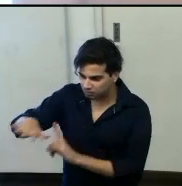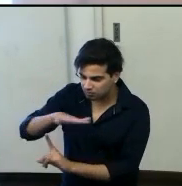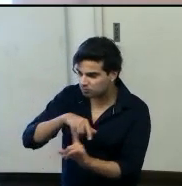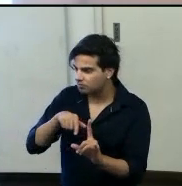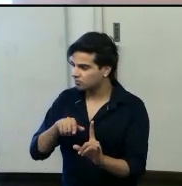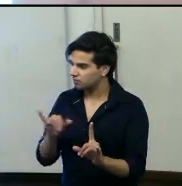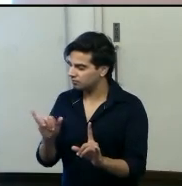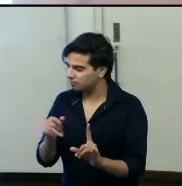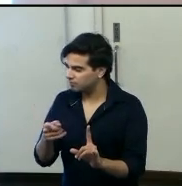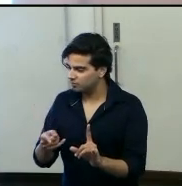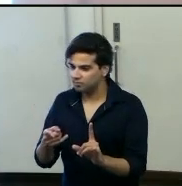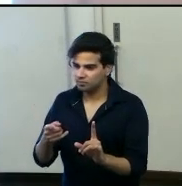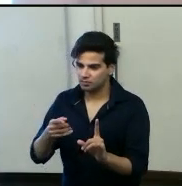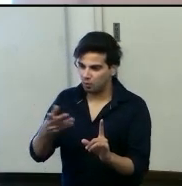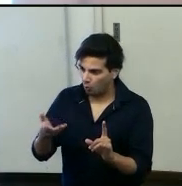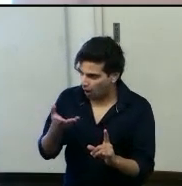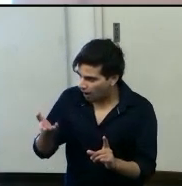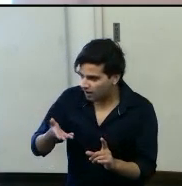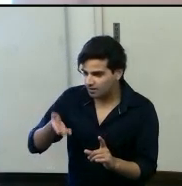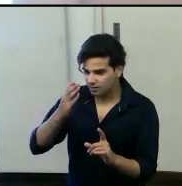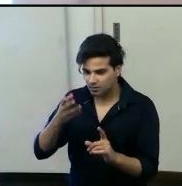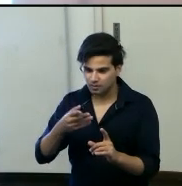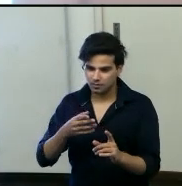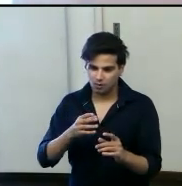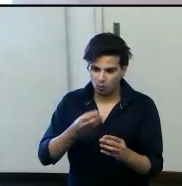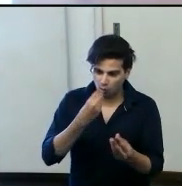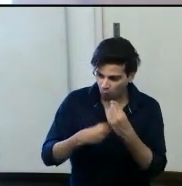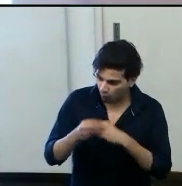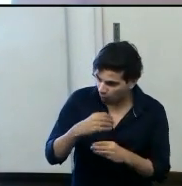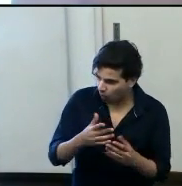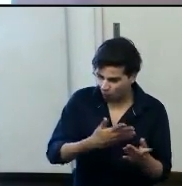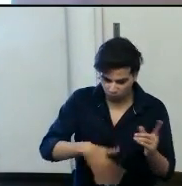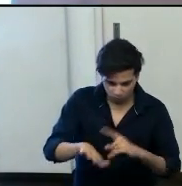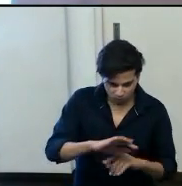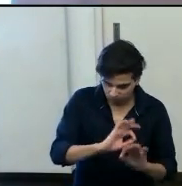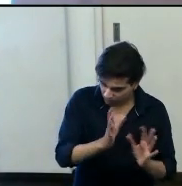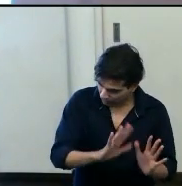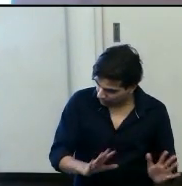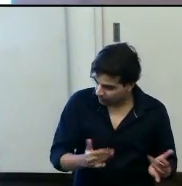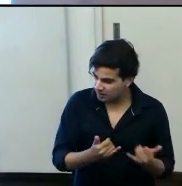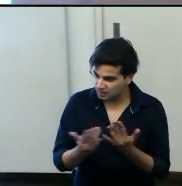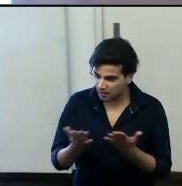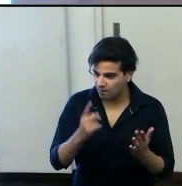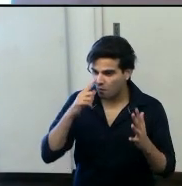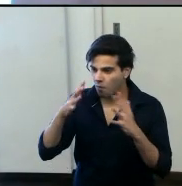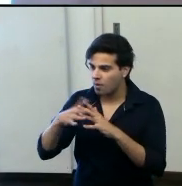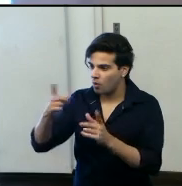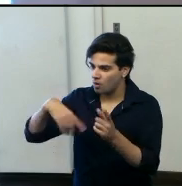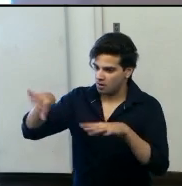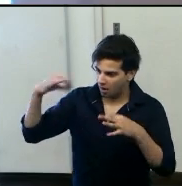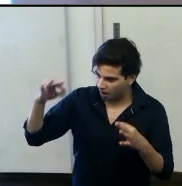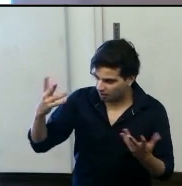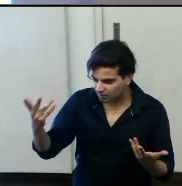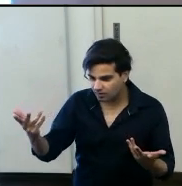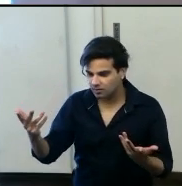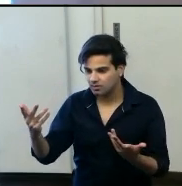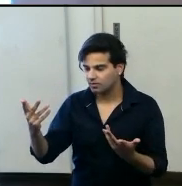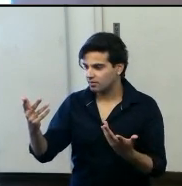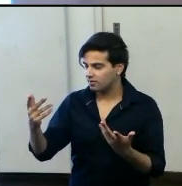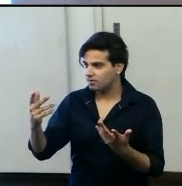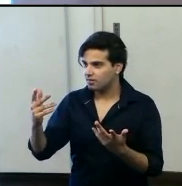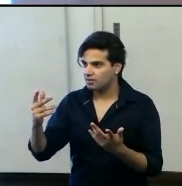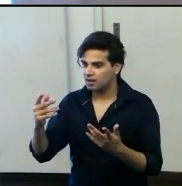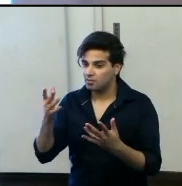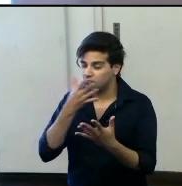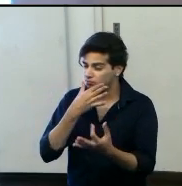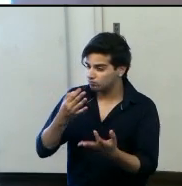where the wine is served and food is served, and there are these women dancing, and Menake, Apsare,